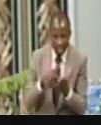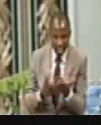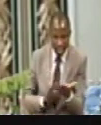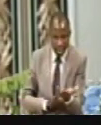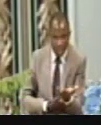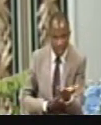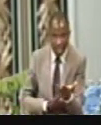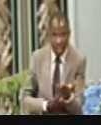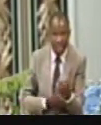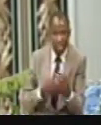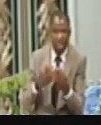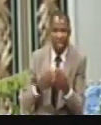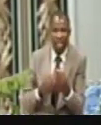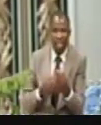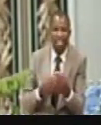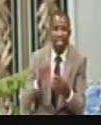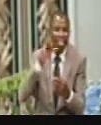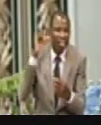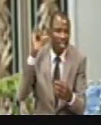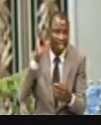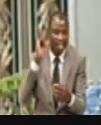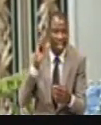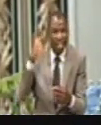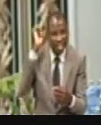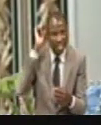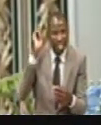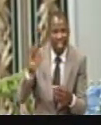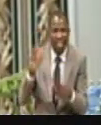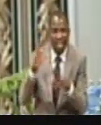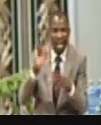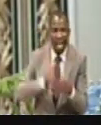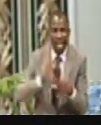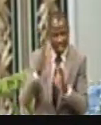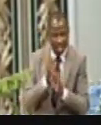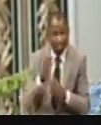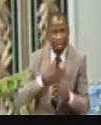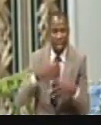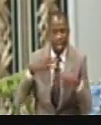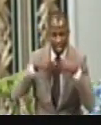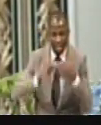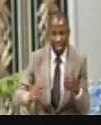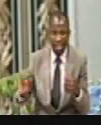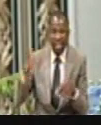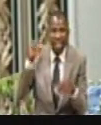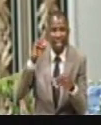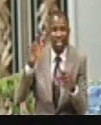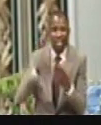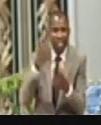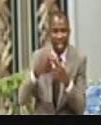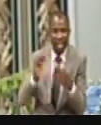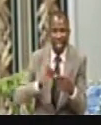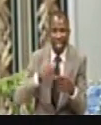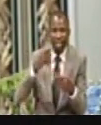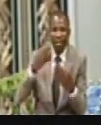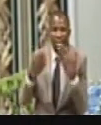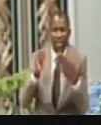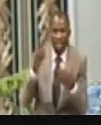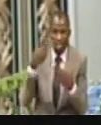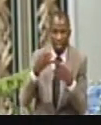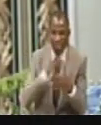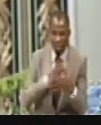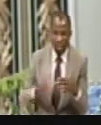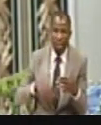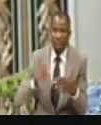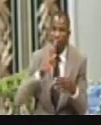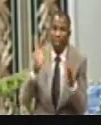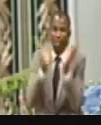ate this morning again and the pain was not there since Friday. See, this very morning, yesterday night, I received my healing. See, this morning,